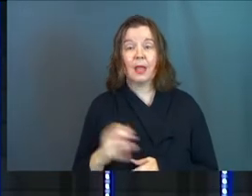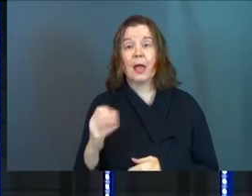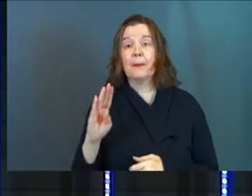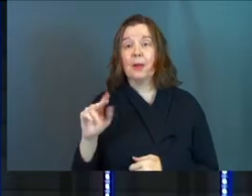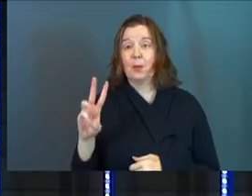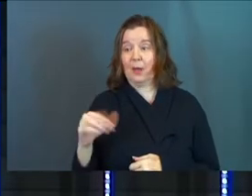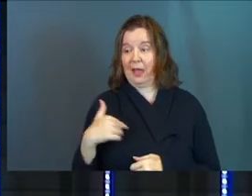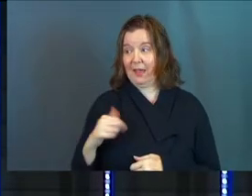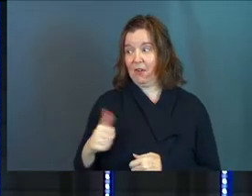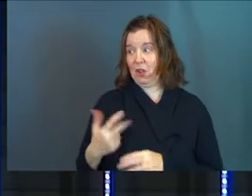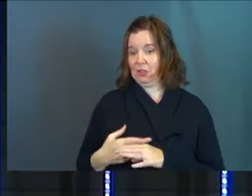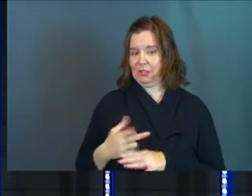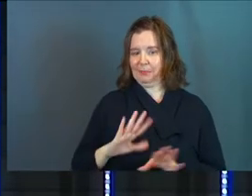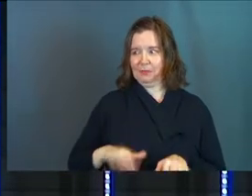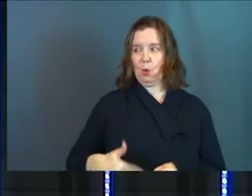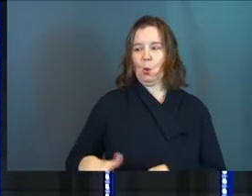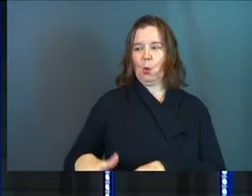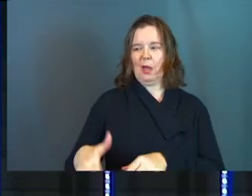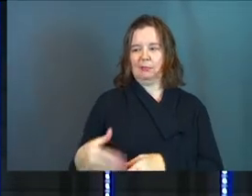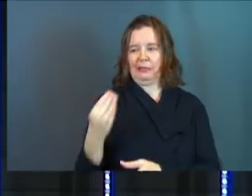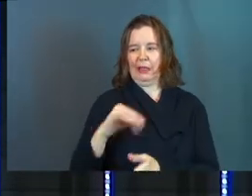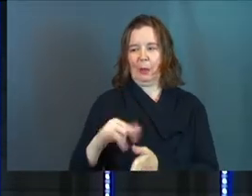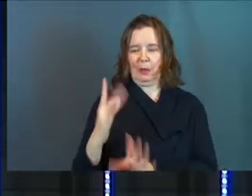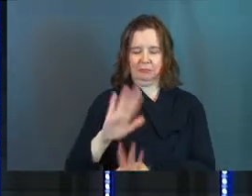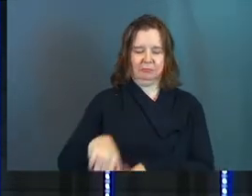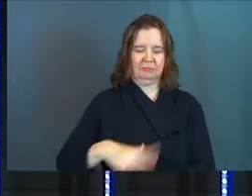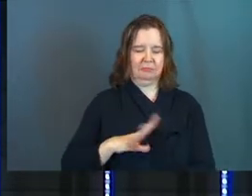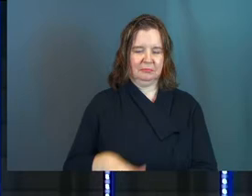And by the way, I've got other sheep, so go ahead, Mufasa.